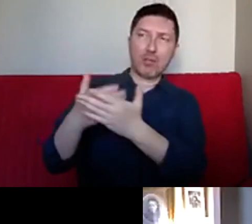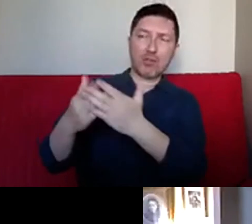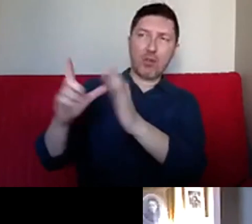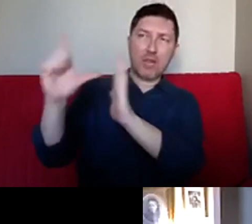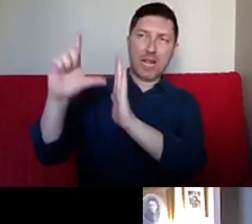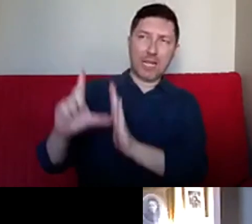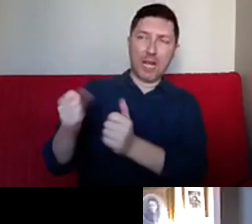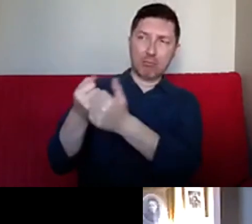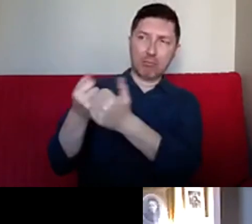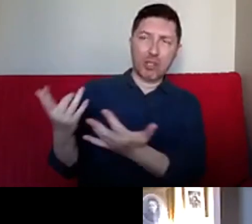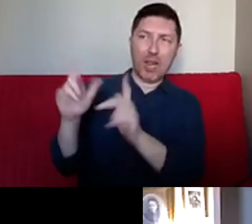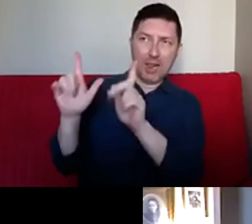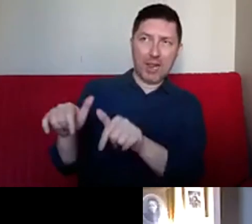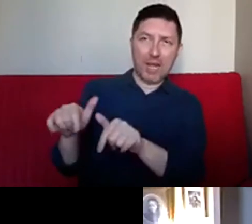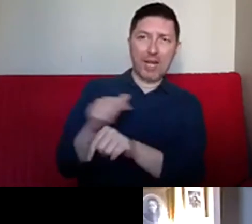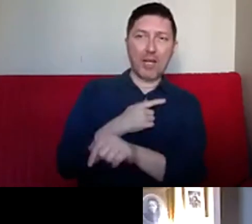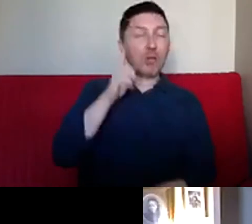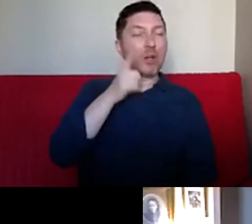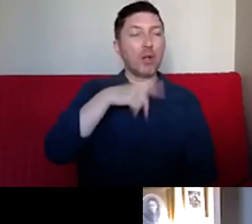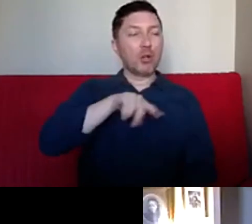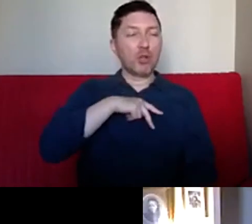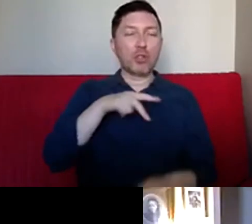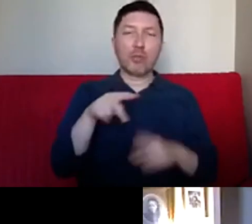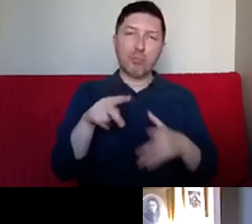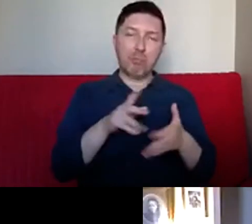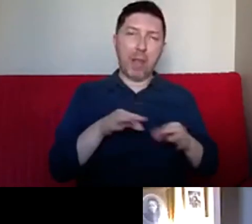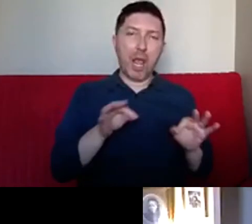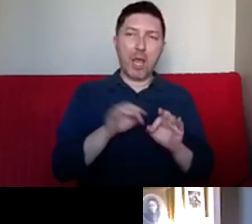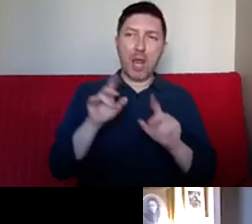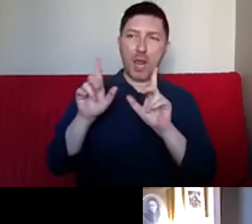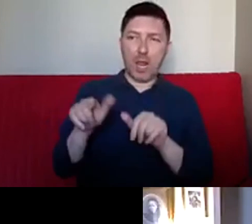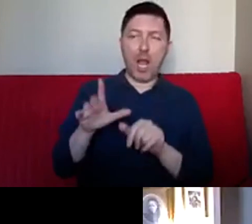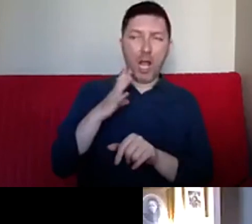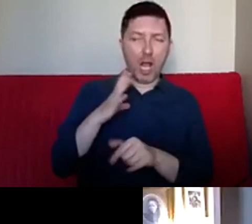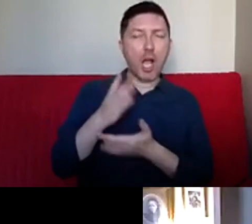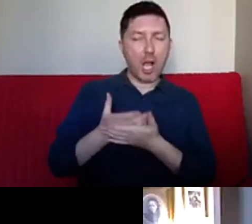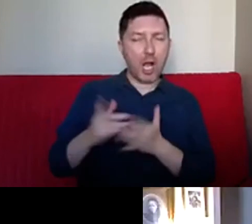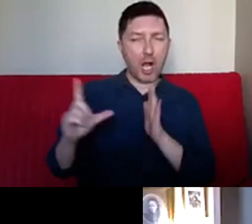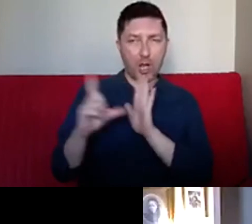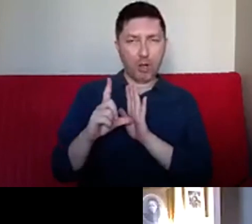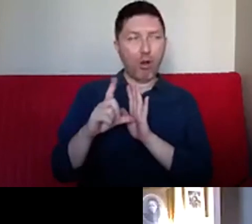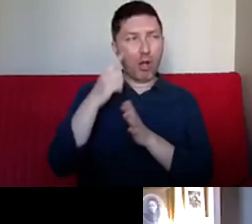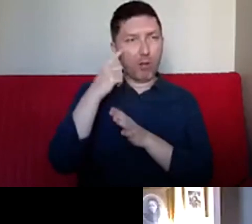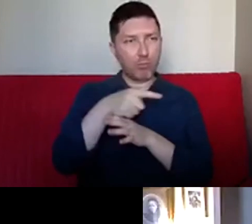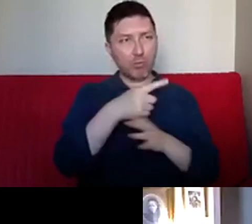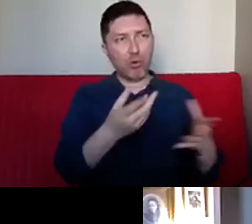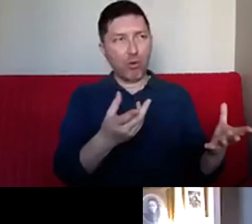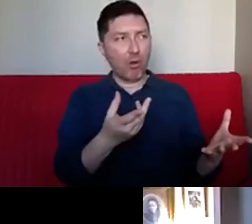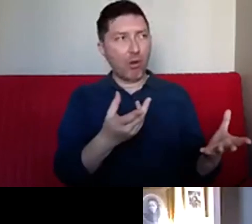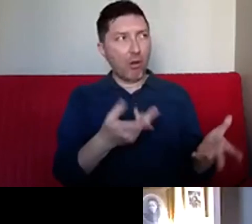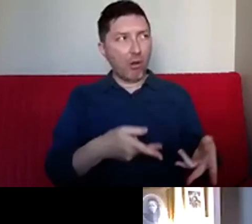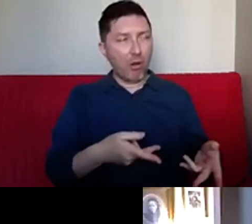a person with disability to work. But there isn't any methodology in the legislation,